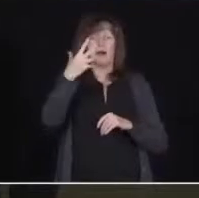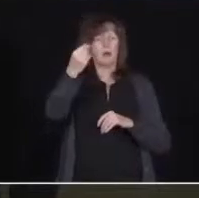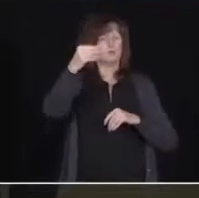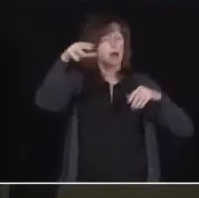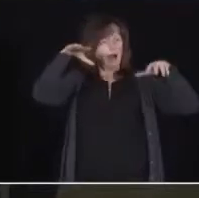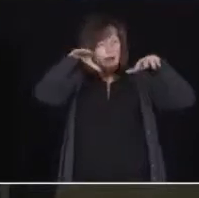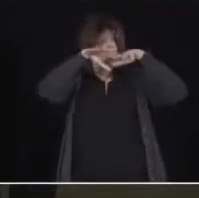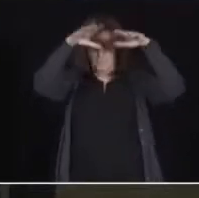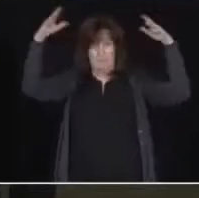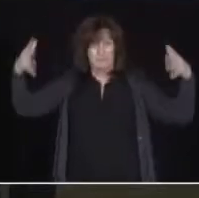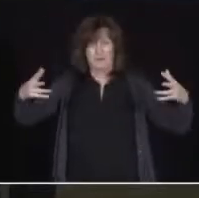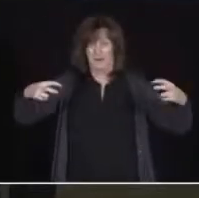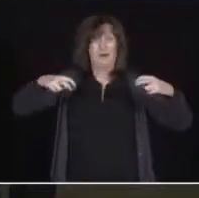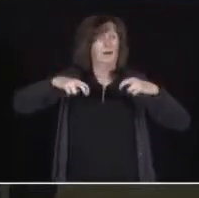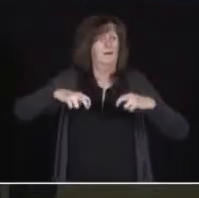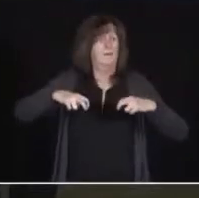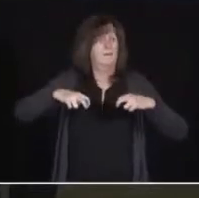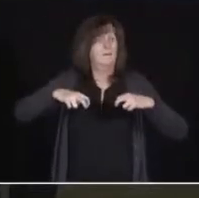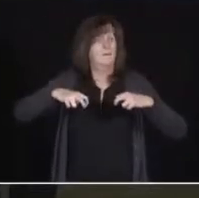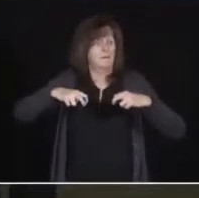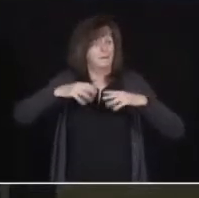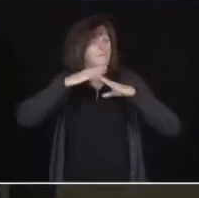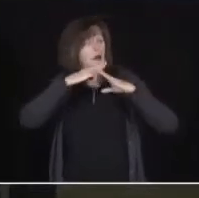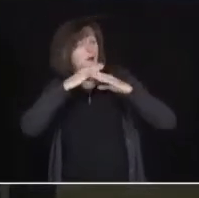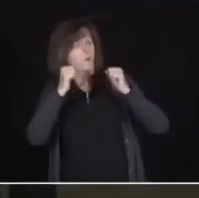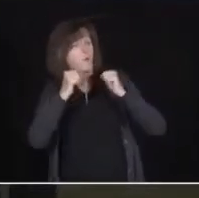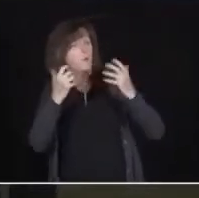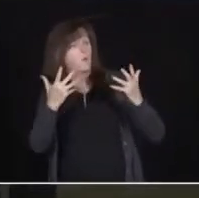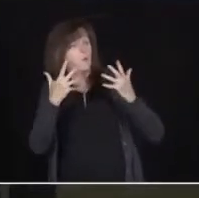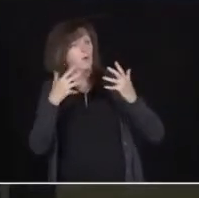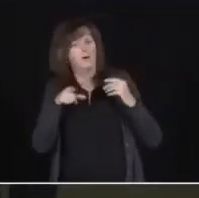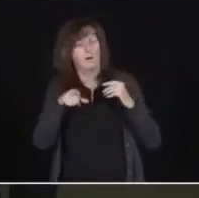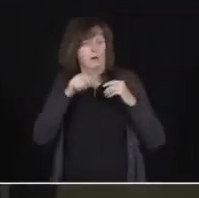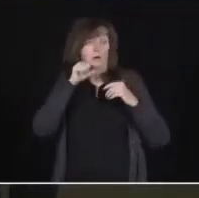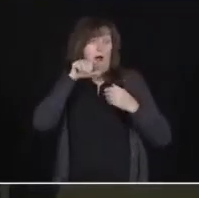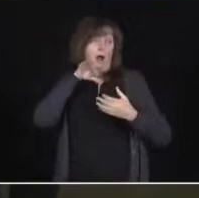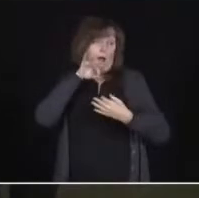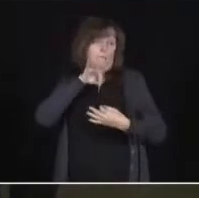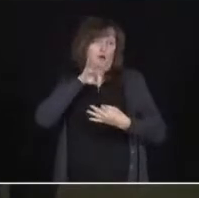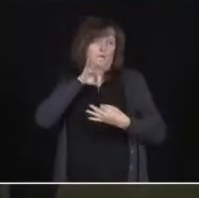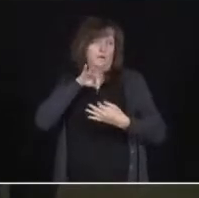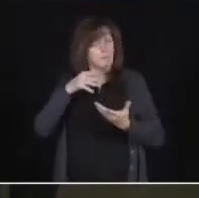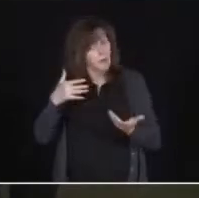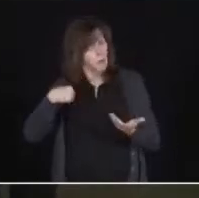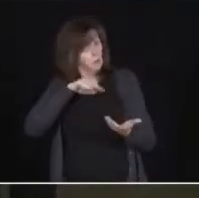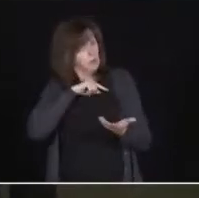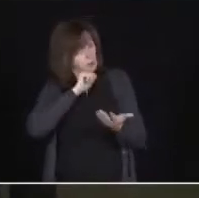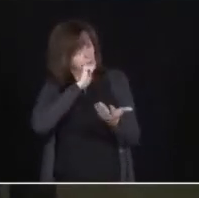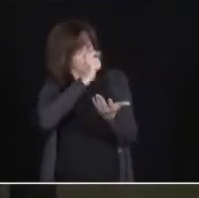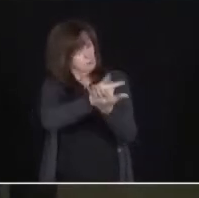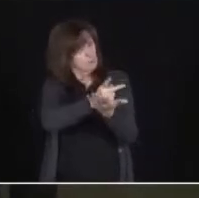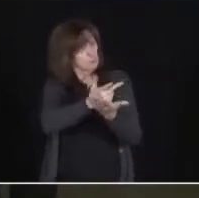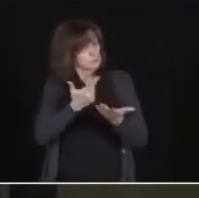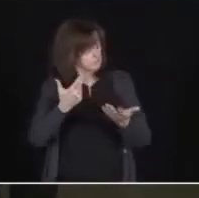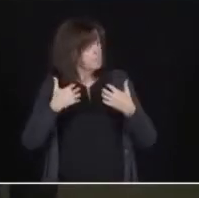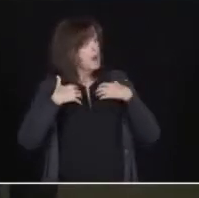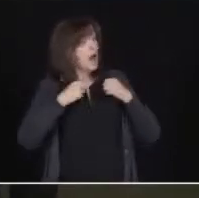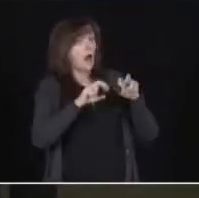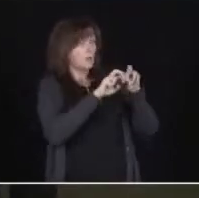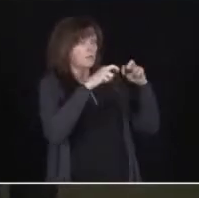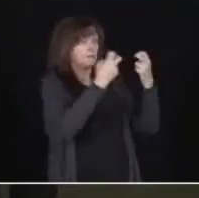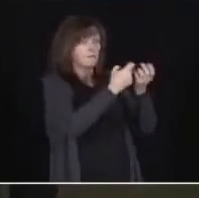not the full solution, but it's another tool that they can use. And we got that approved through our health table. Bounced it off the